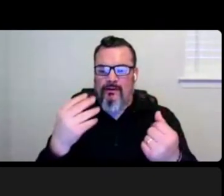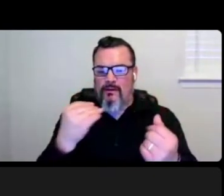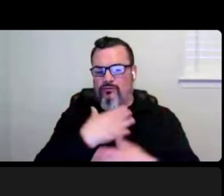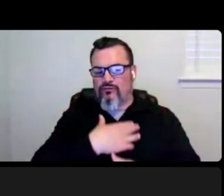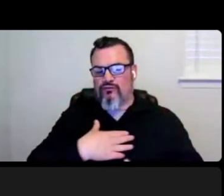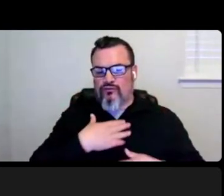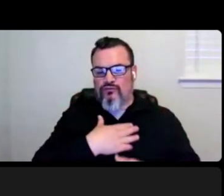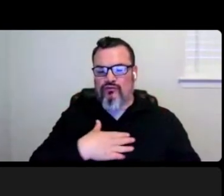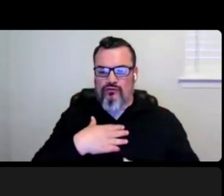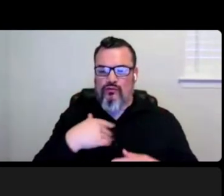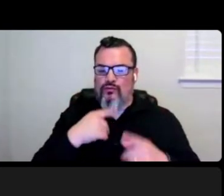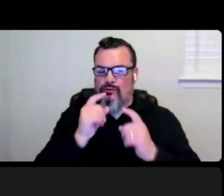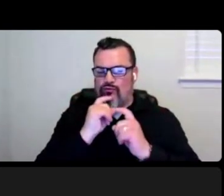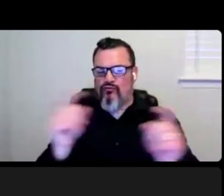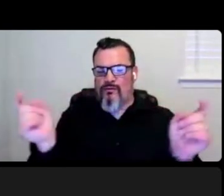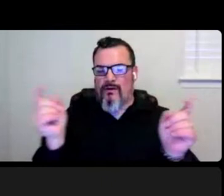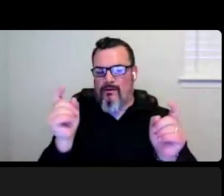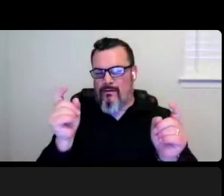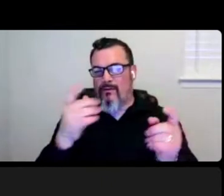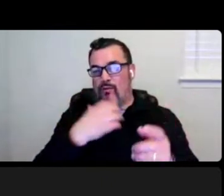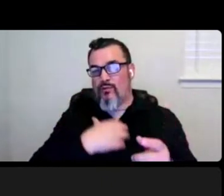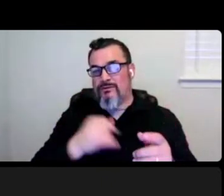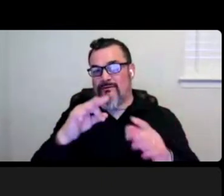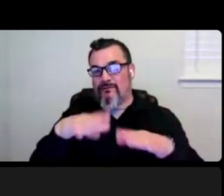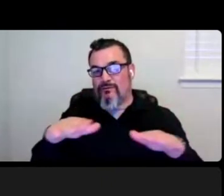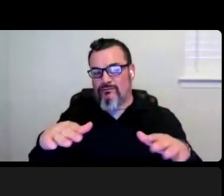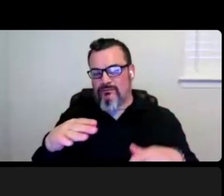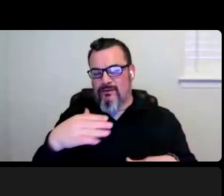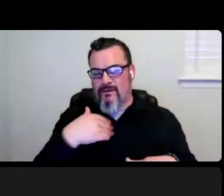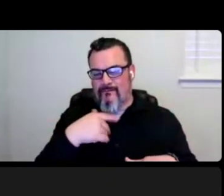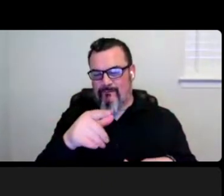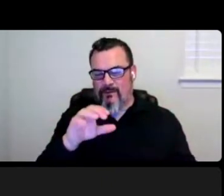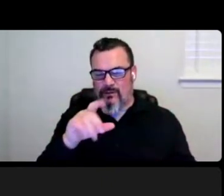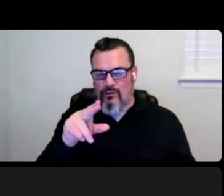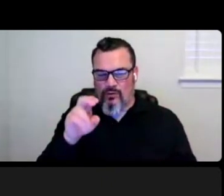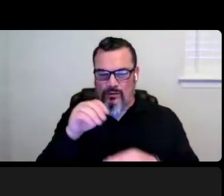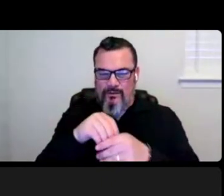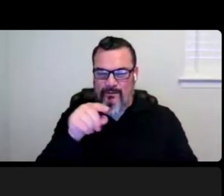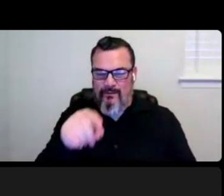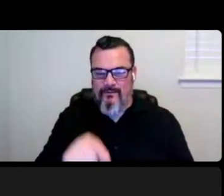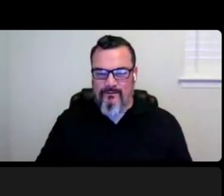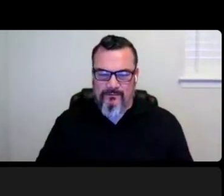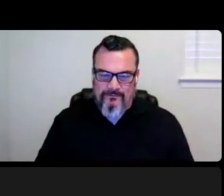We grant the wishes of children. There's a clue in there.